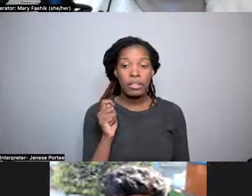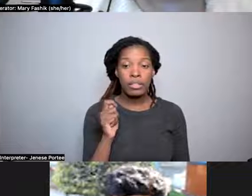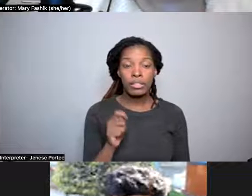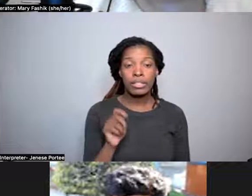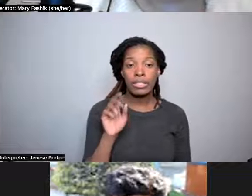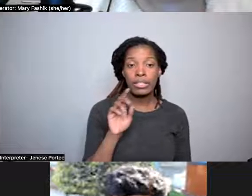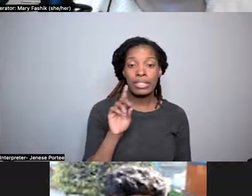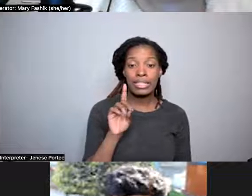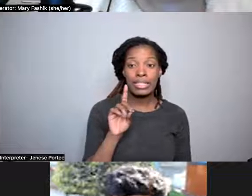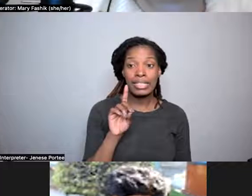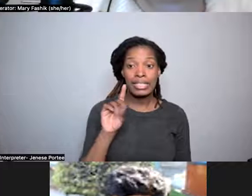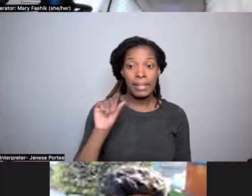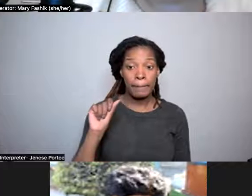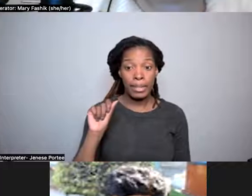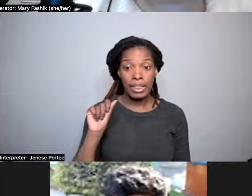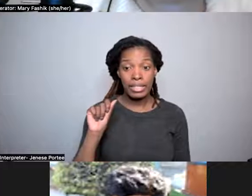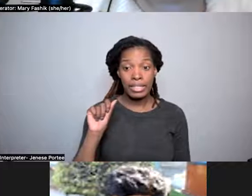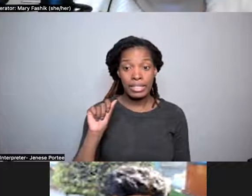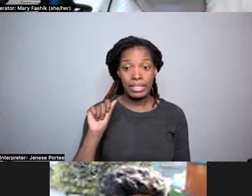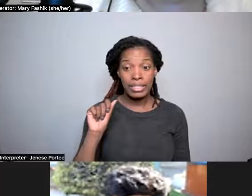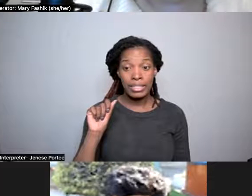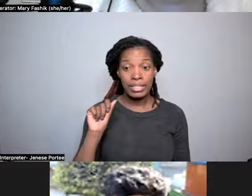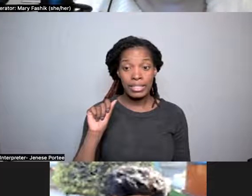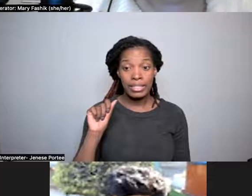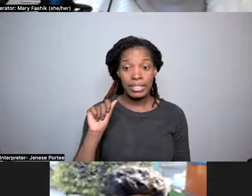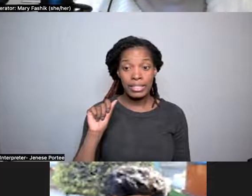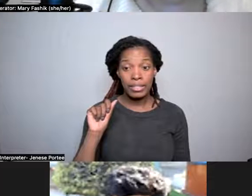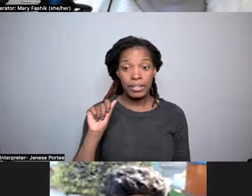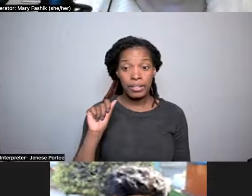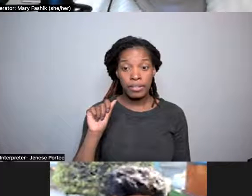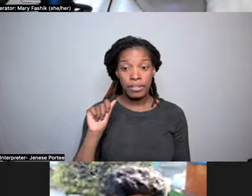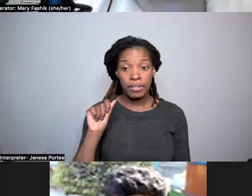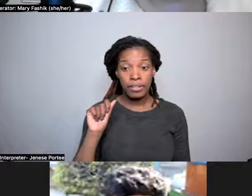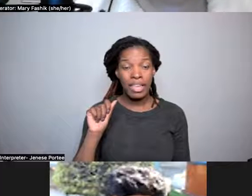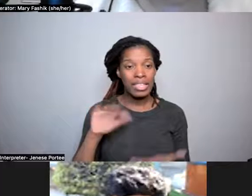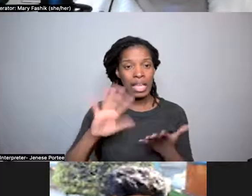disability is termed like a curse, a taboo.